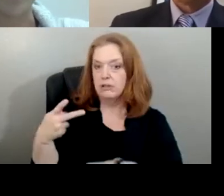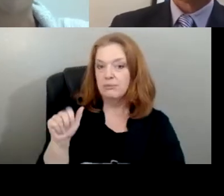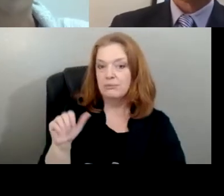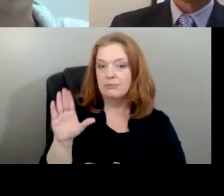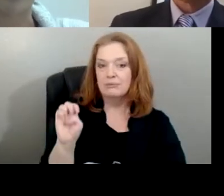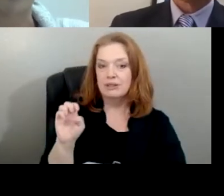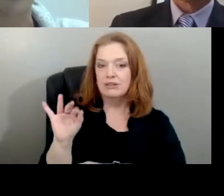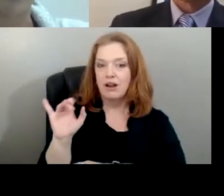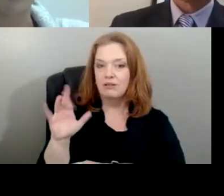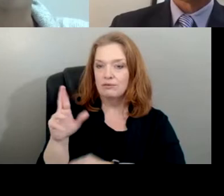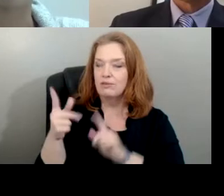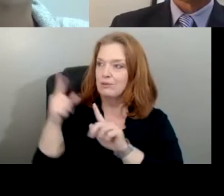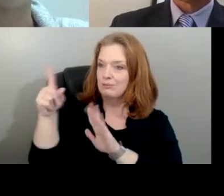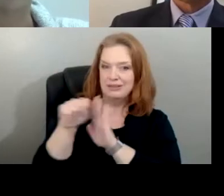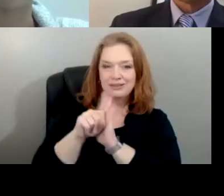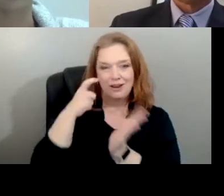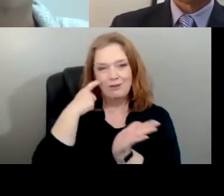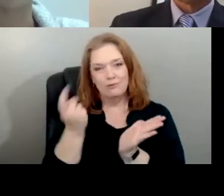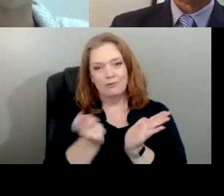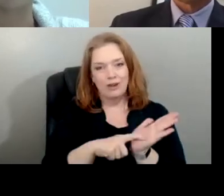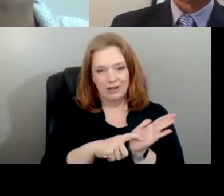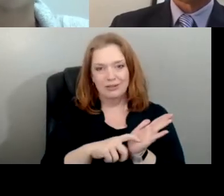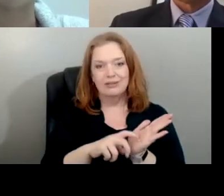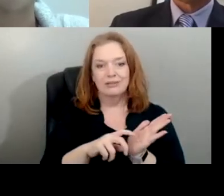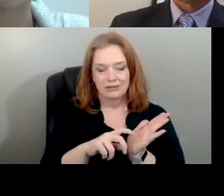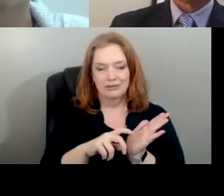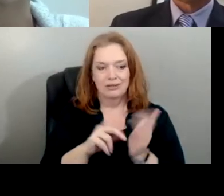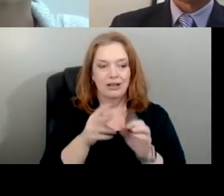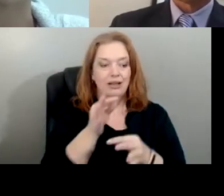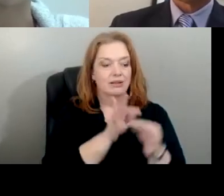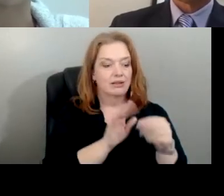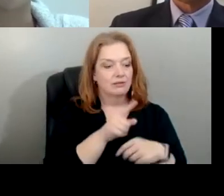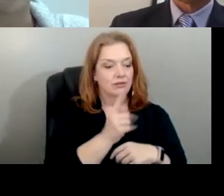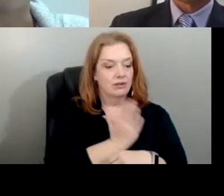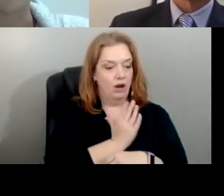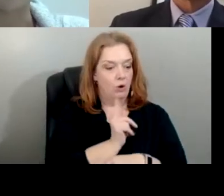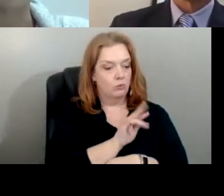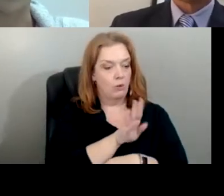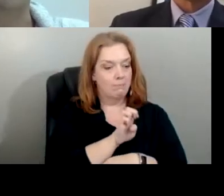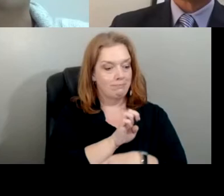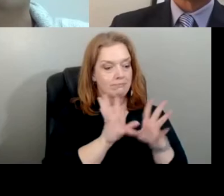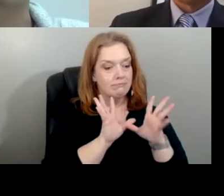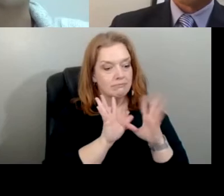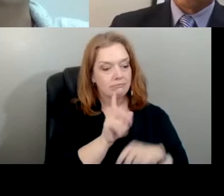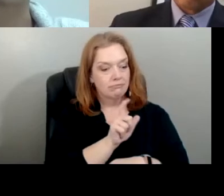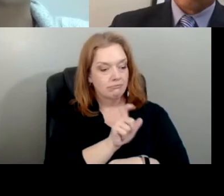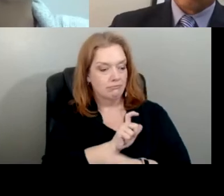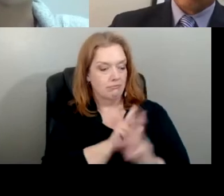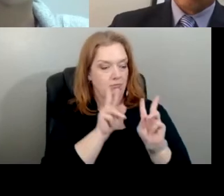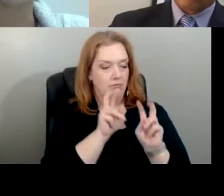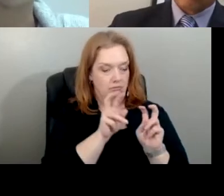to have our tribal law enforcement recognized as peace officers, meaning that they would be able